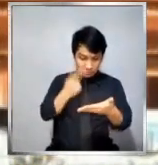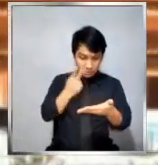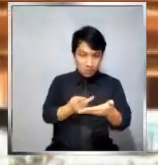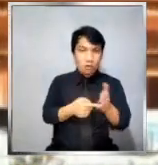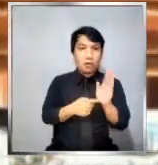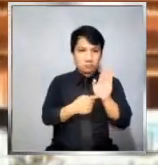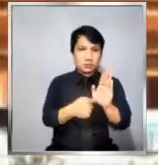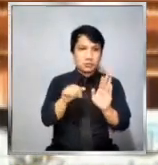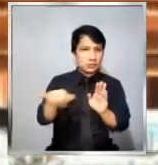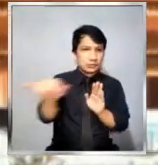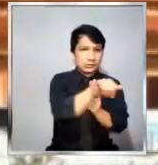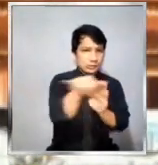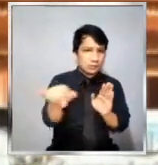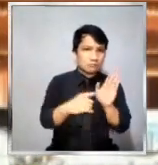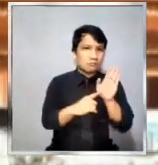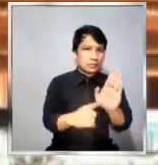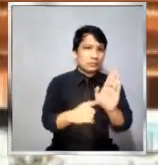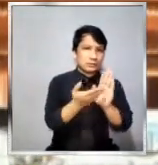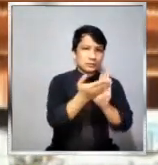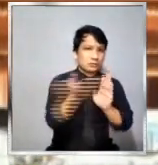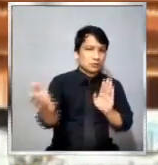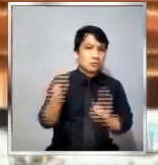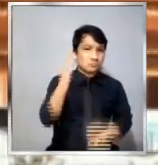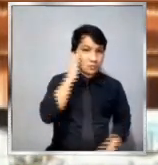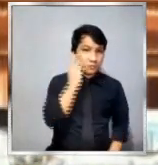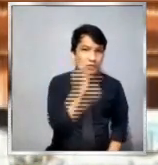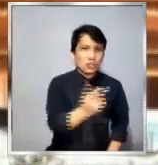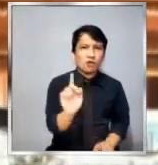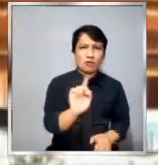ninyo, makita ninyo kung anong klaseng project ginawa.